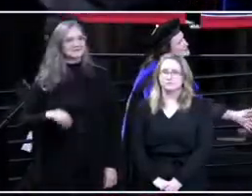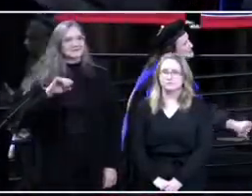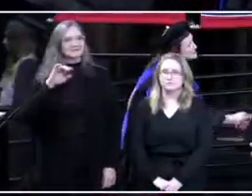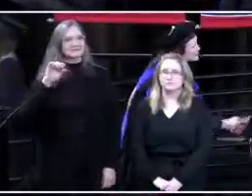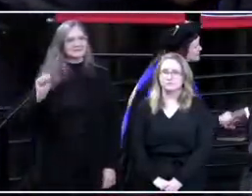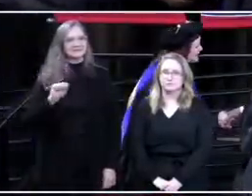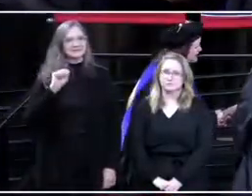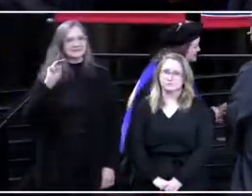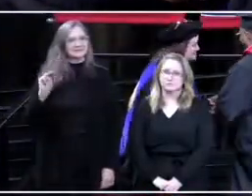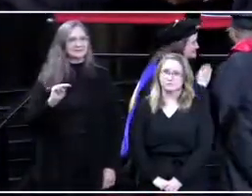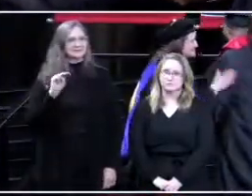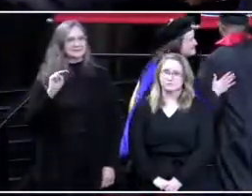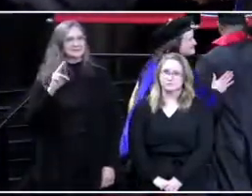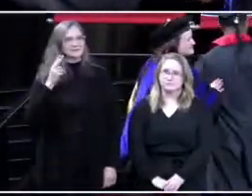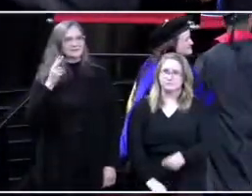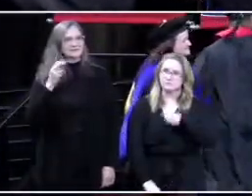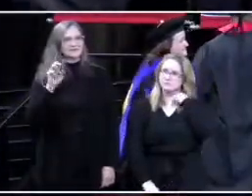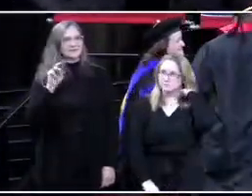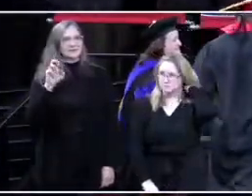Shania Mercedes Hennett.